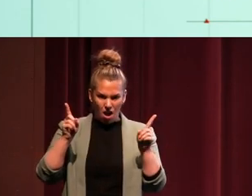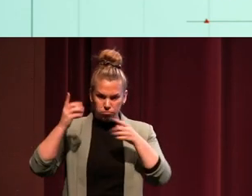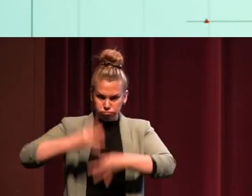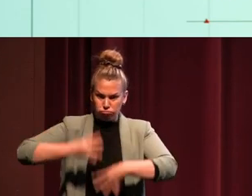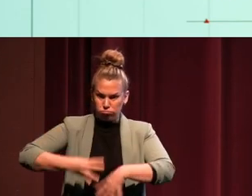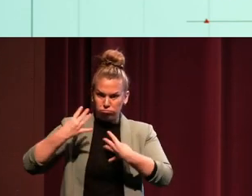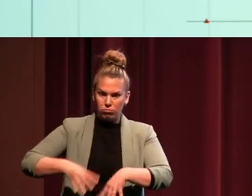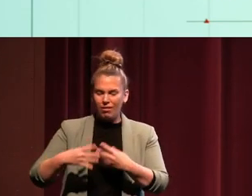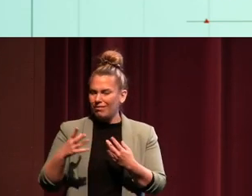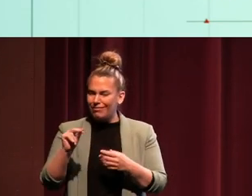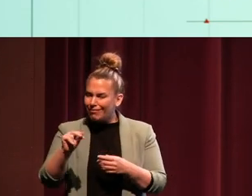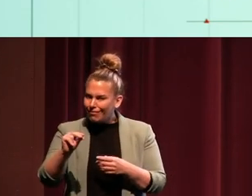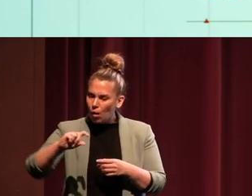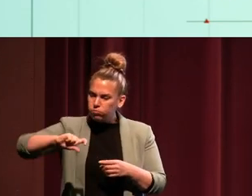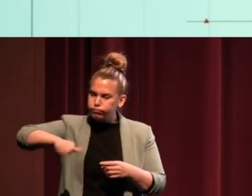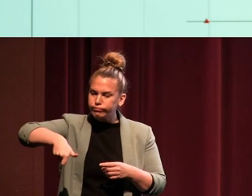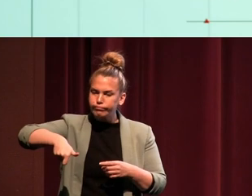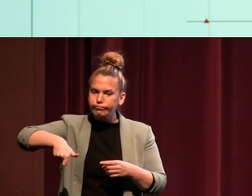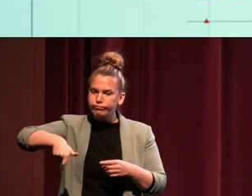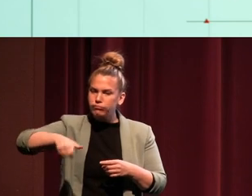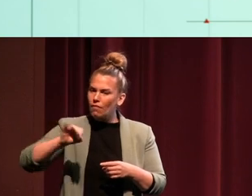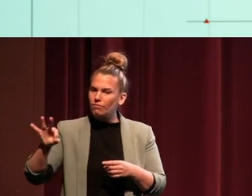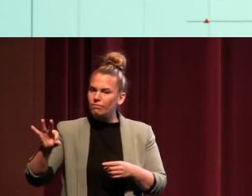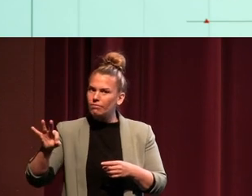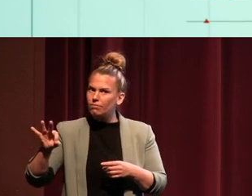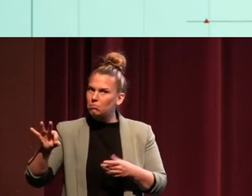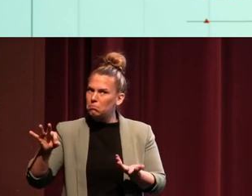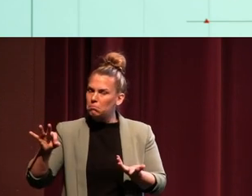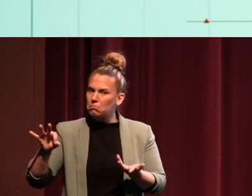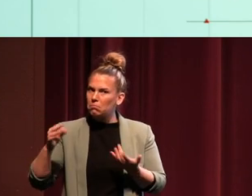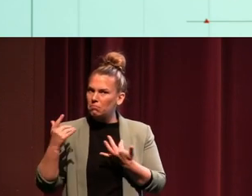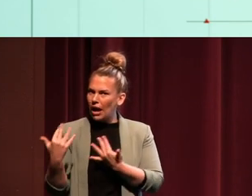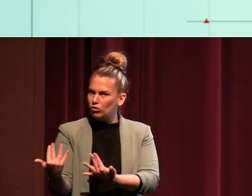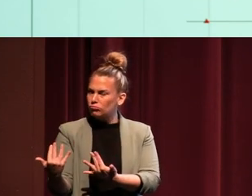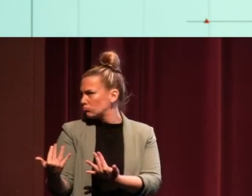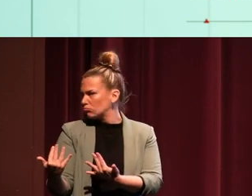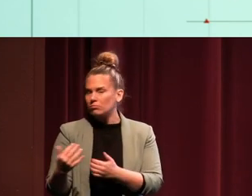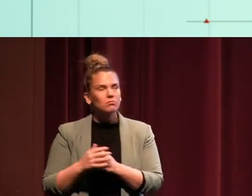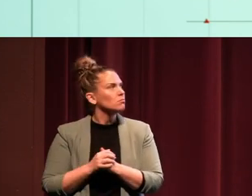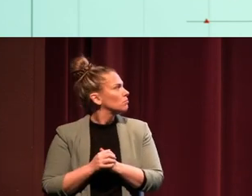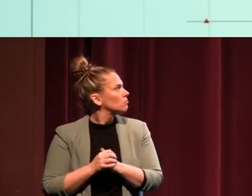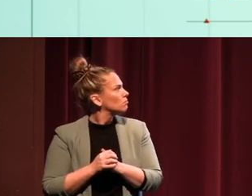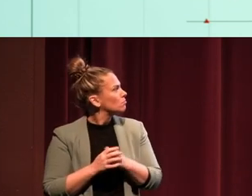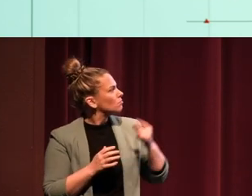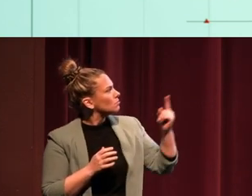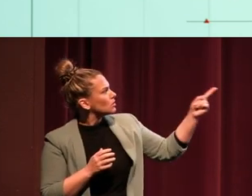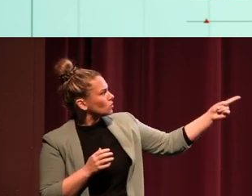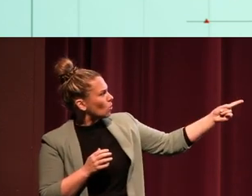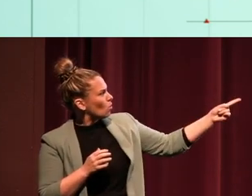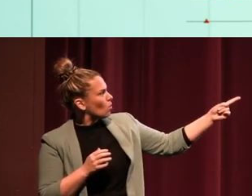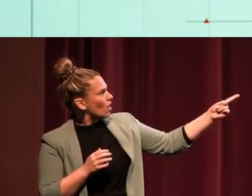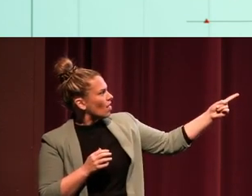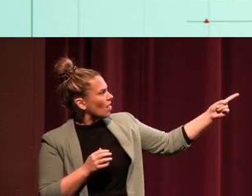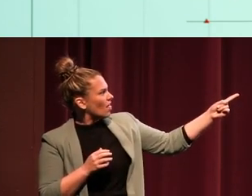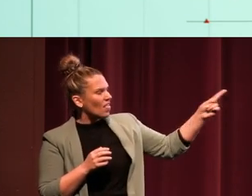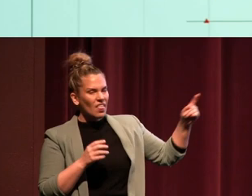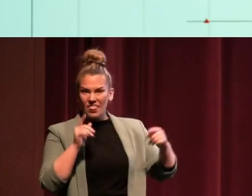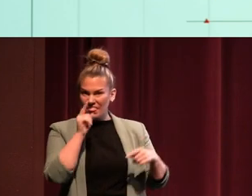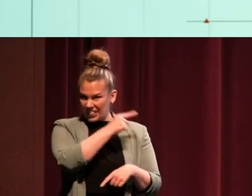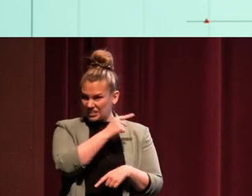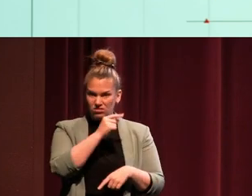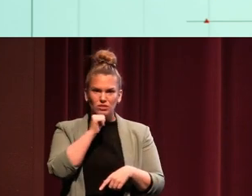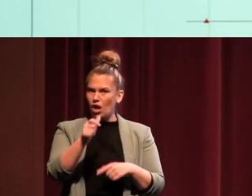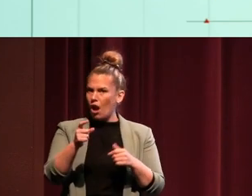stopped. This timeline doesn't go to the early 1800s like the first piece of wood. This one goes from